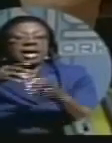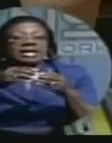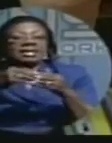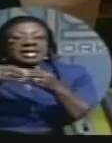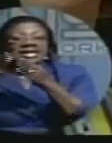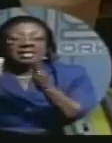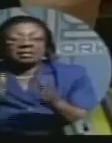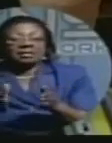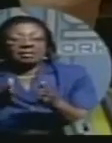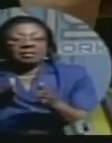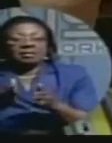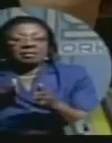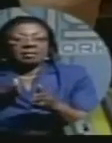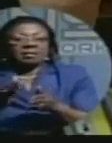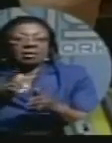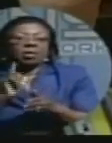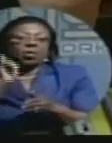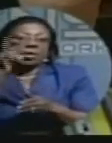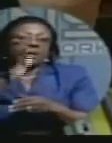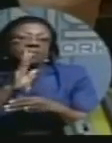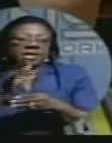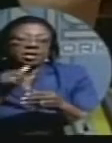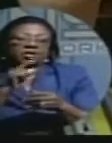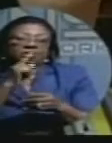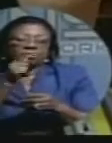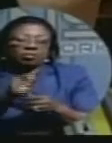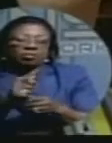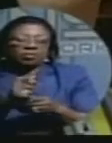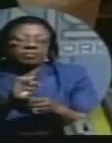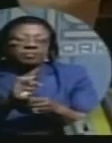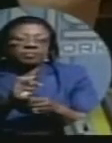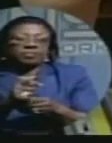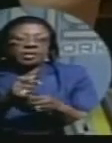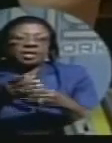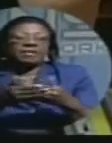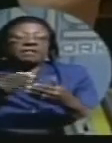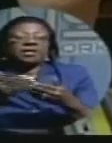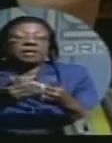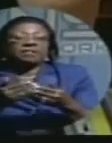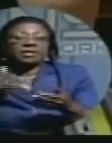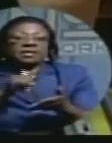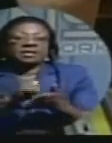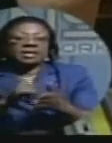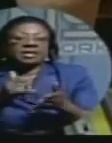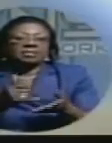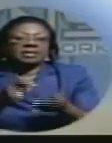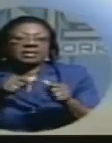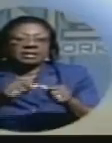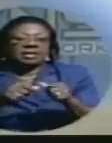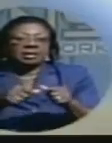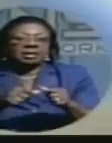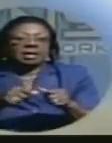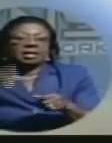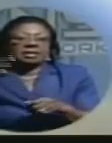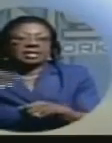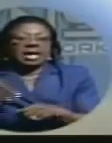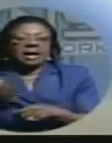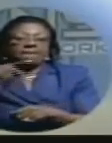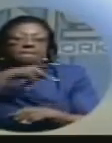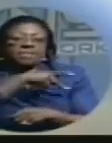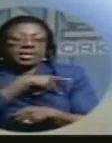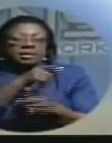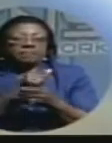the PLP, he meant and will maintain. I have every confidence that that will take place. Now, Cabinet